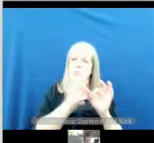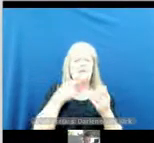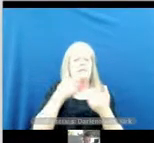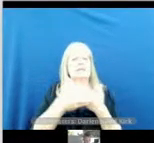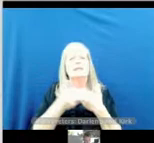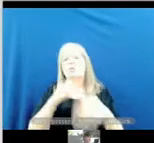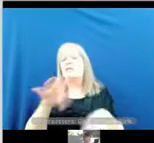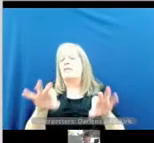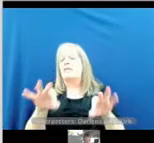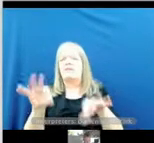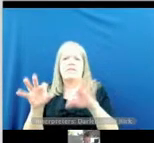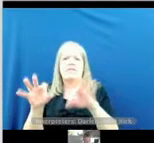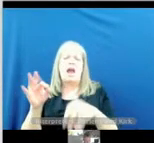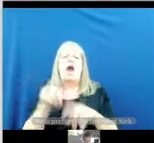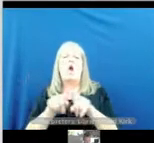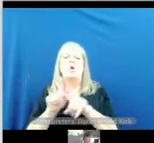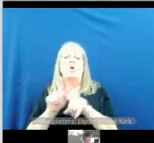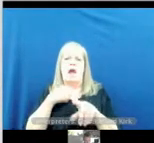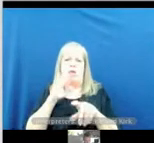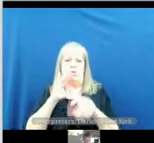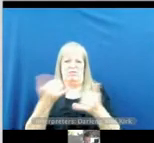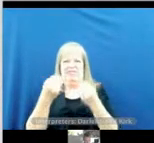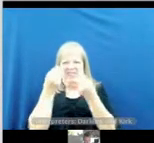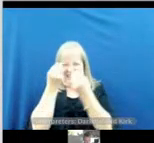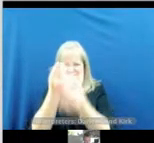type it here, NTFDBI.